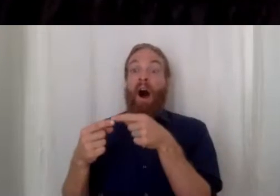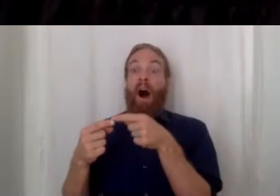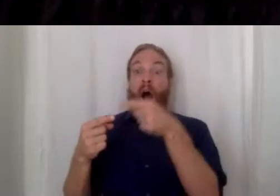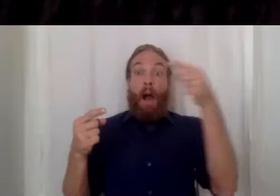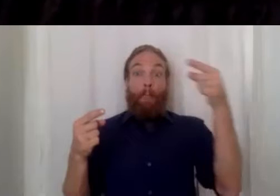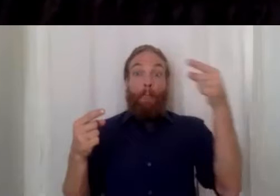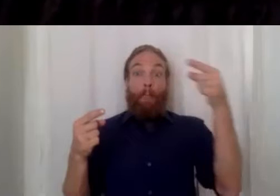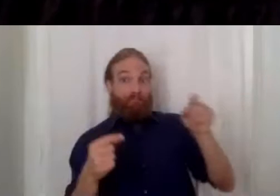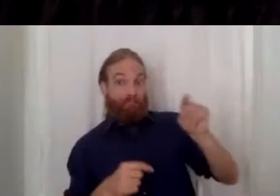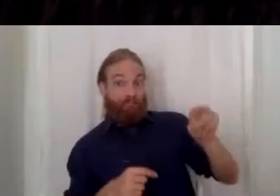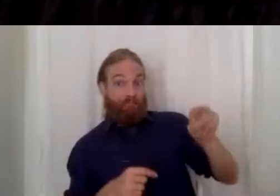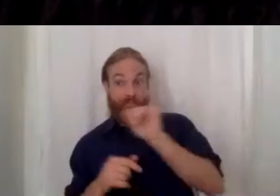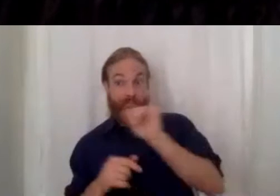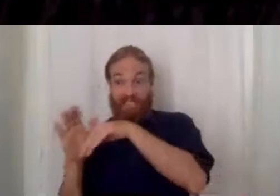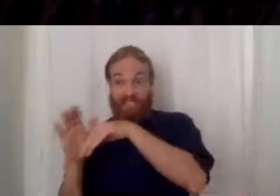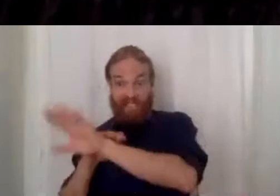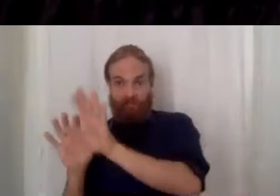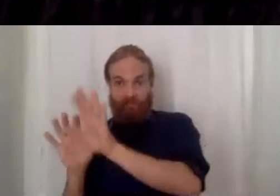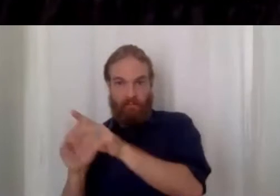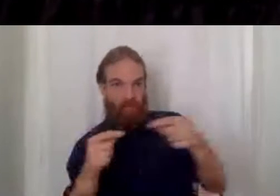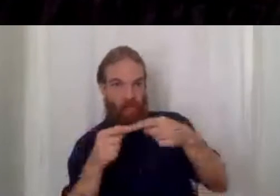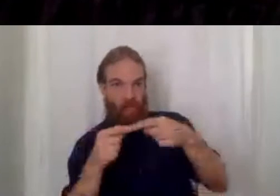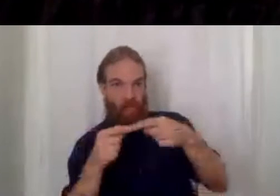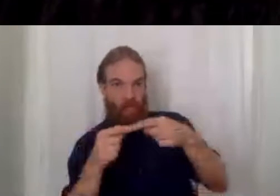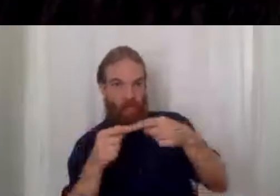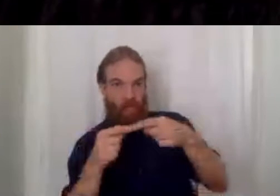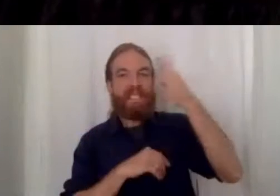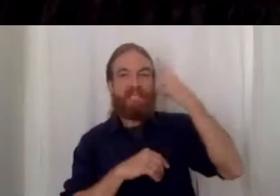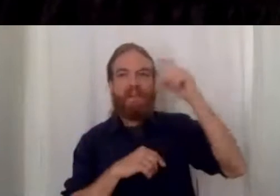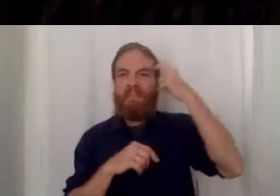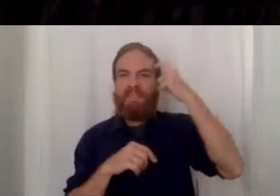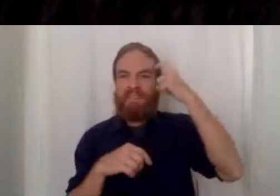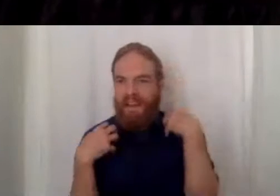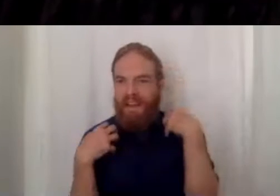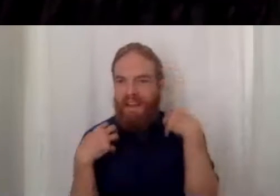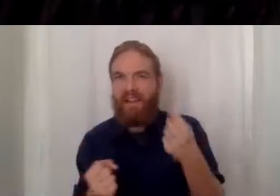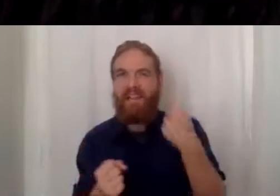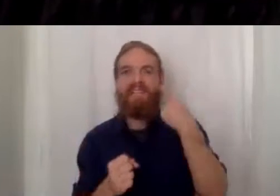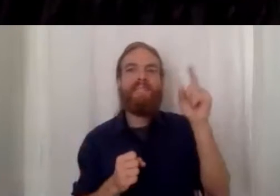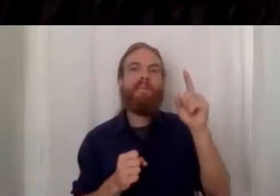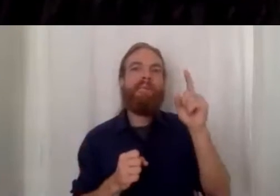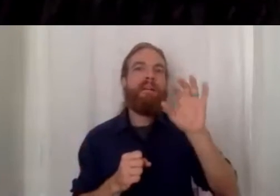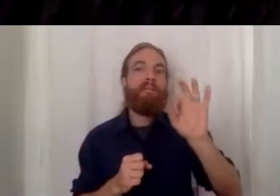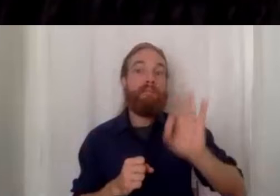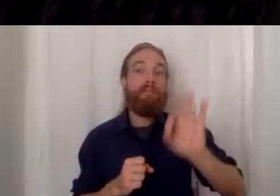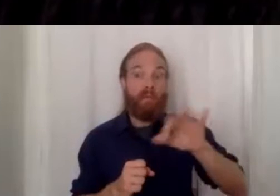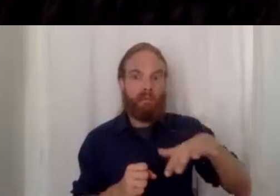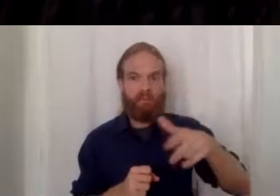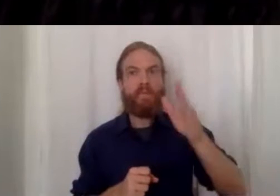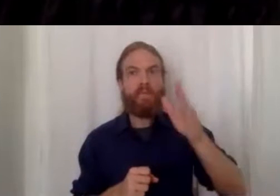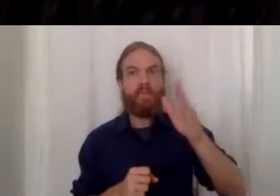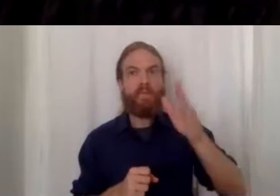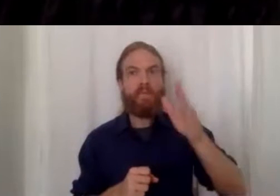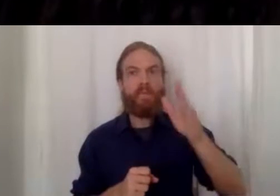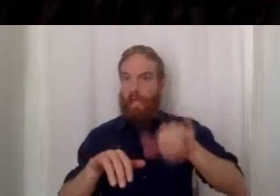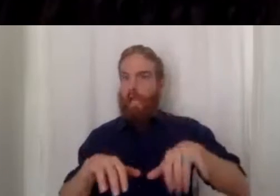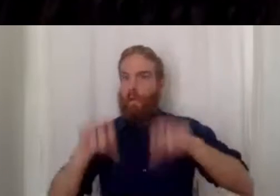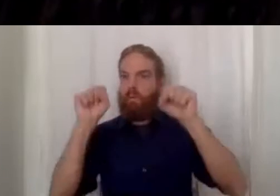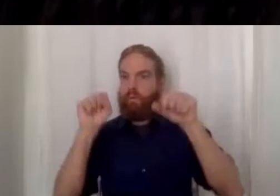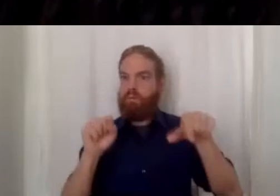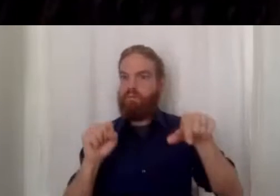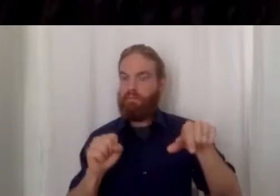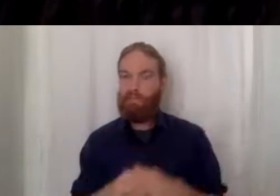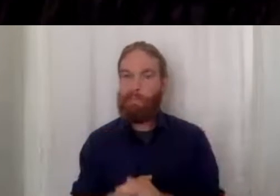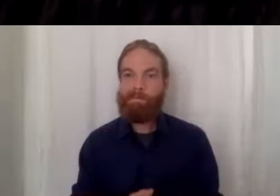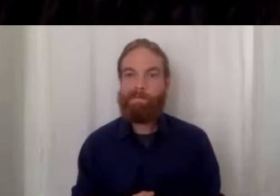unit, which will occupy that space to really model after the Sheriff's Office, the